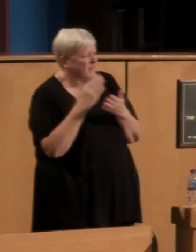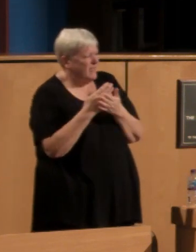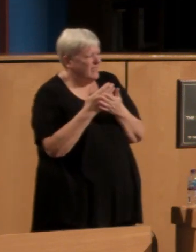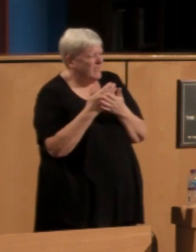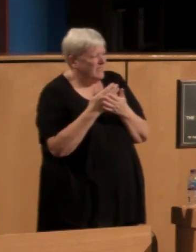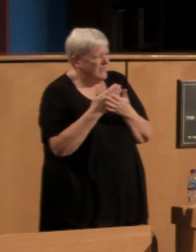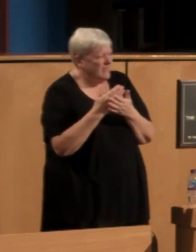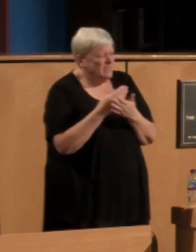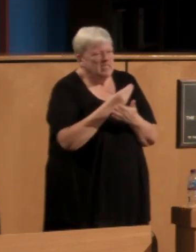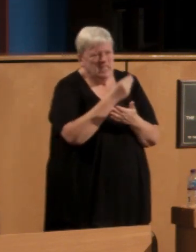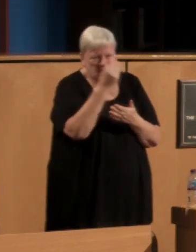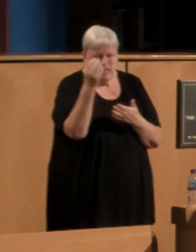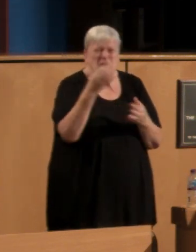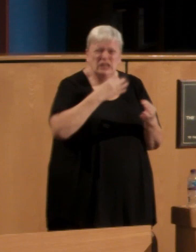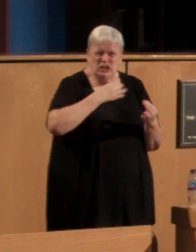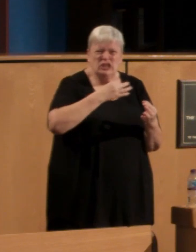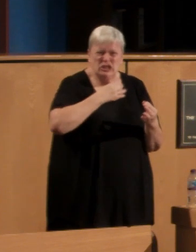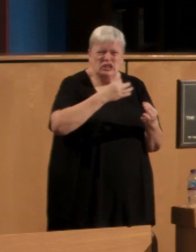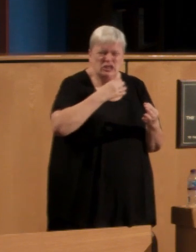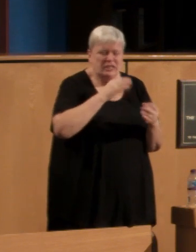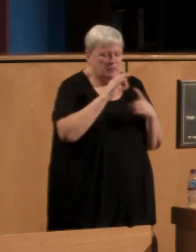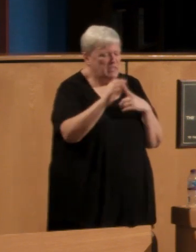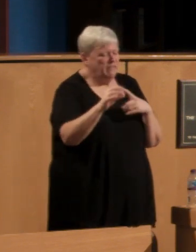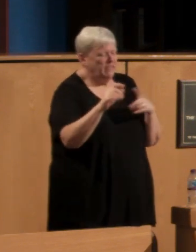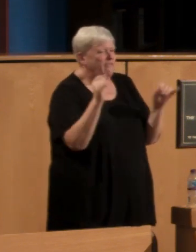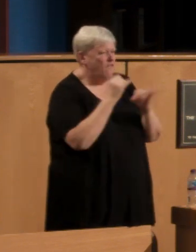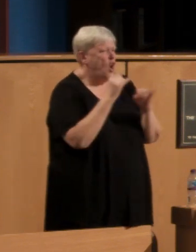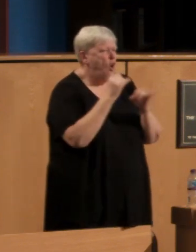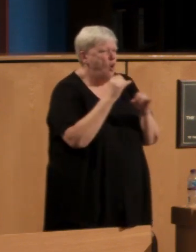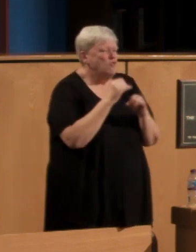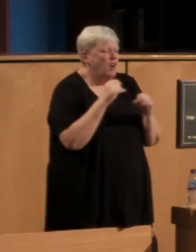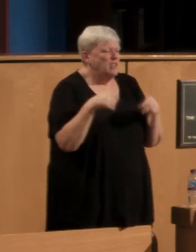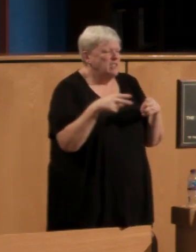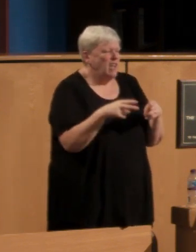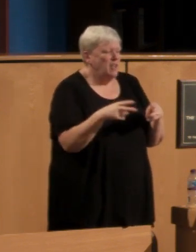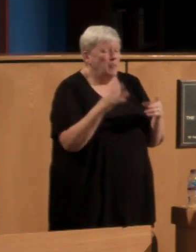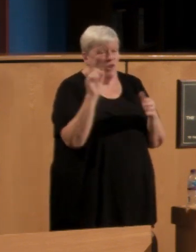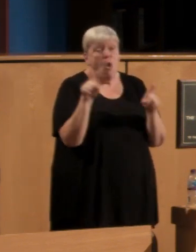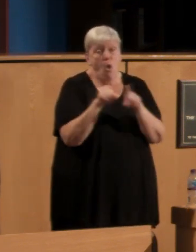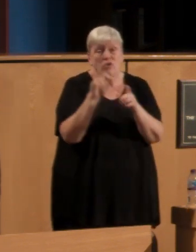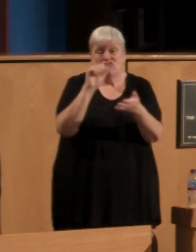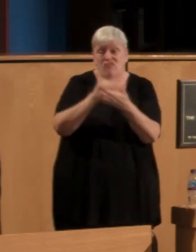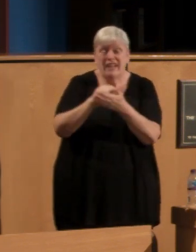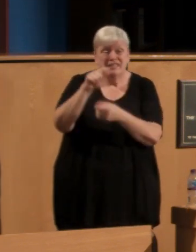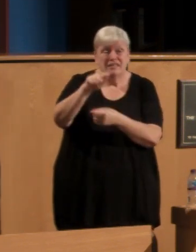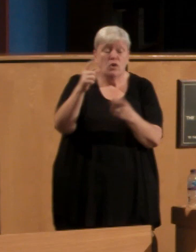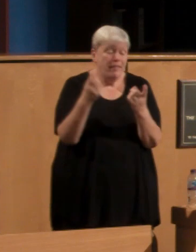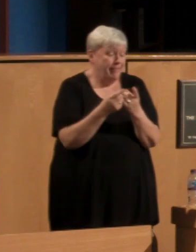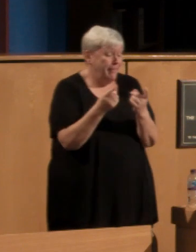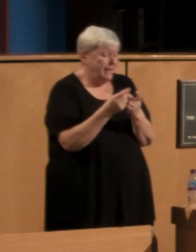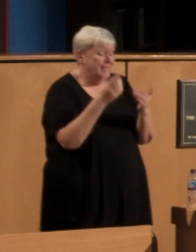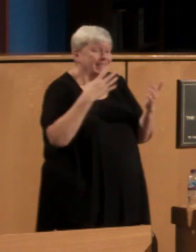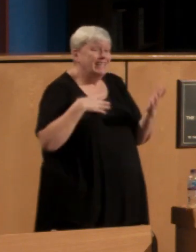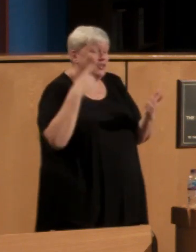are pitfalls and dangers that are specific to the horror genre, but I think you're also right that these are things that you need to